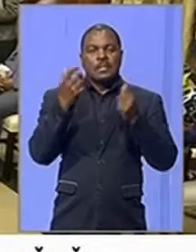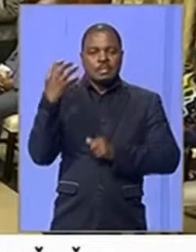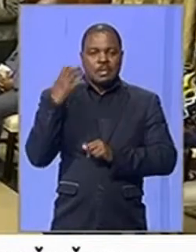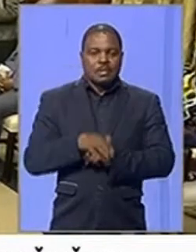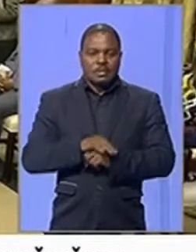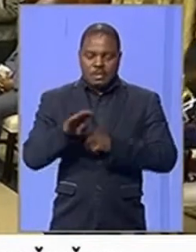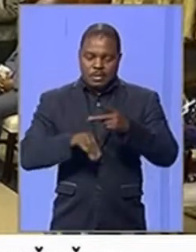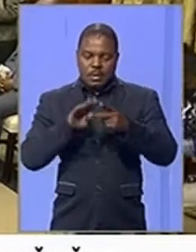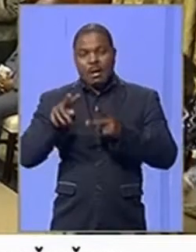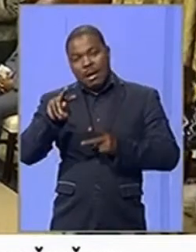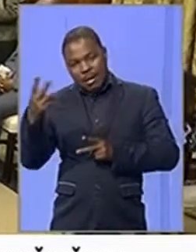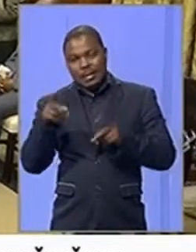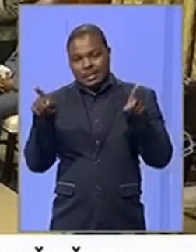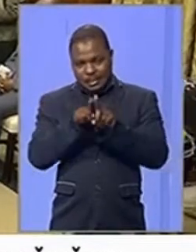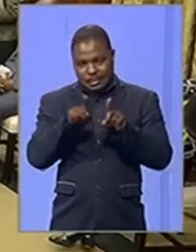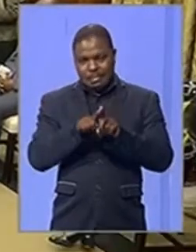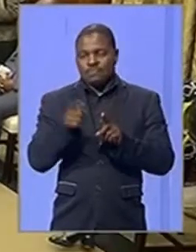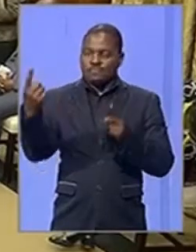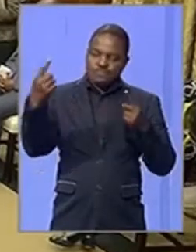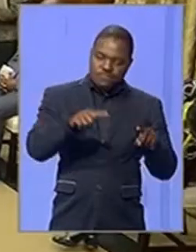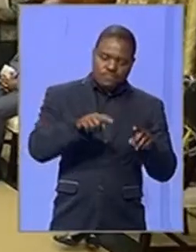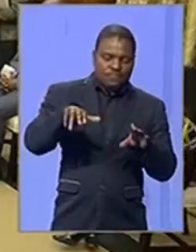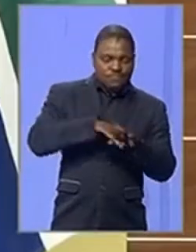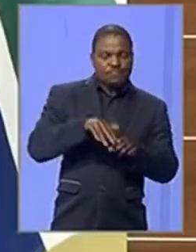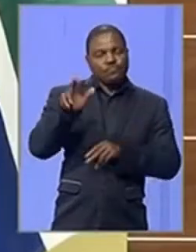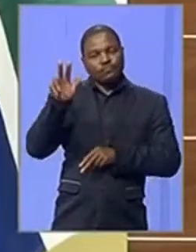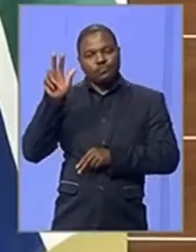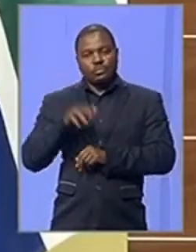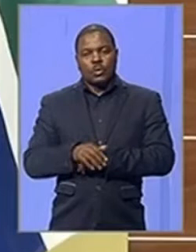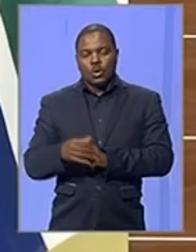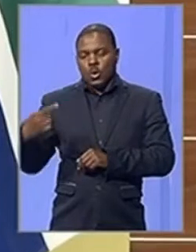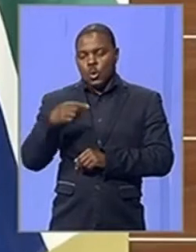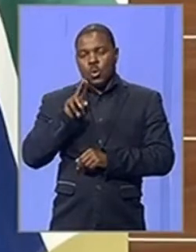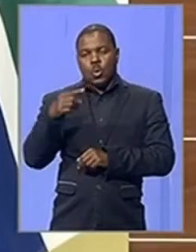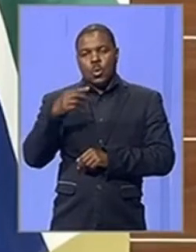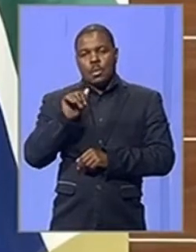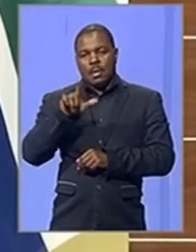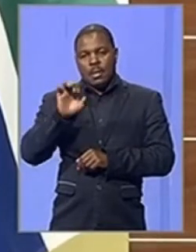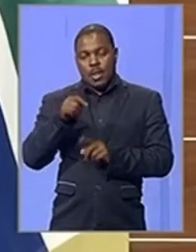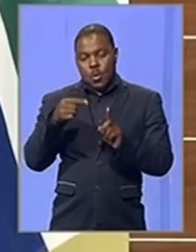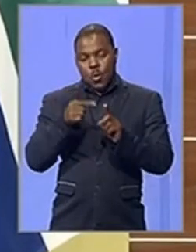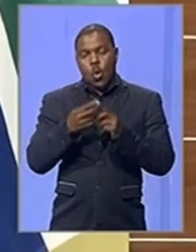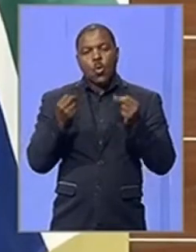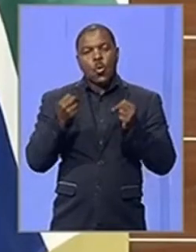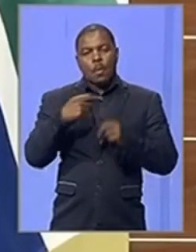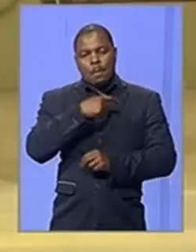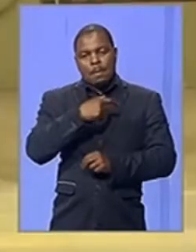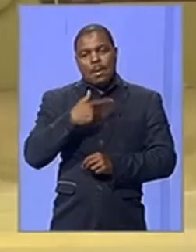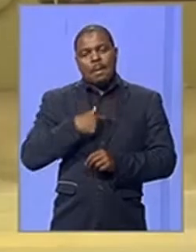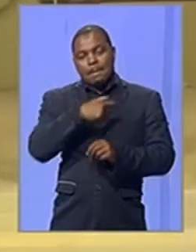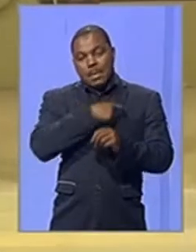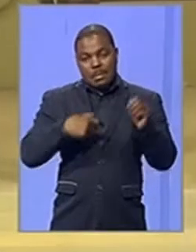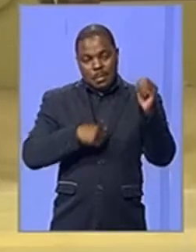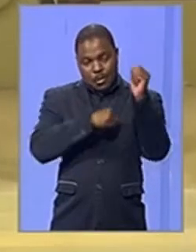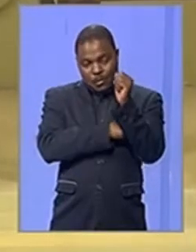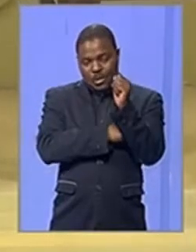tše dingwe le tšona di humane sebaka sa go tšea keno. Mopresidente ke tona ye mpsa kantorong ya Presidente, ngaka